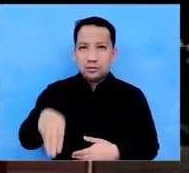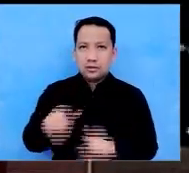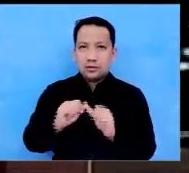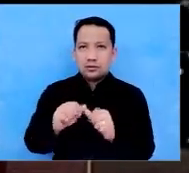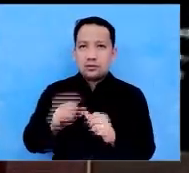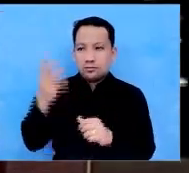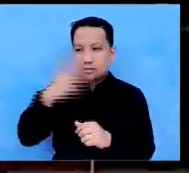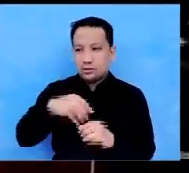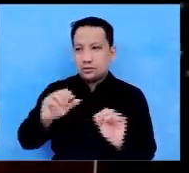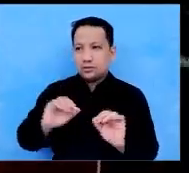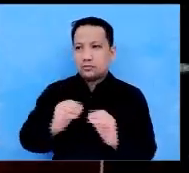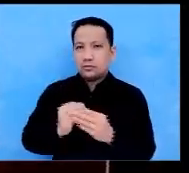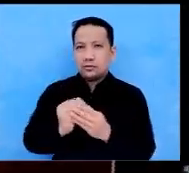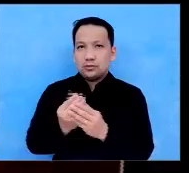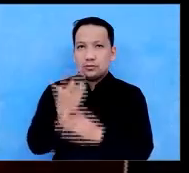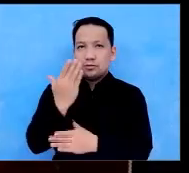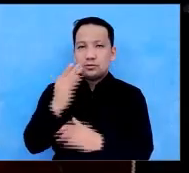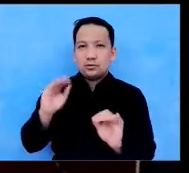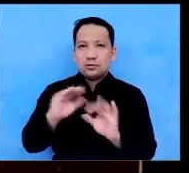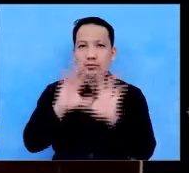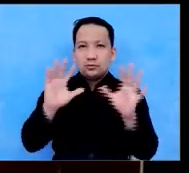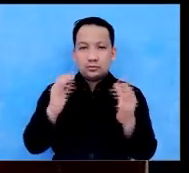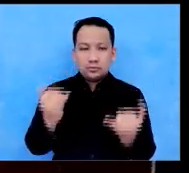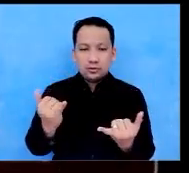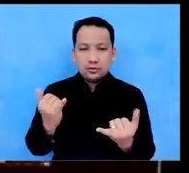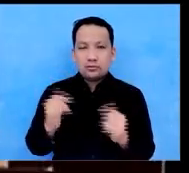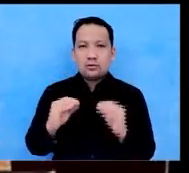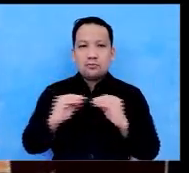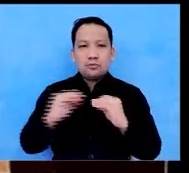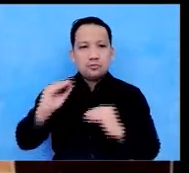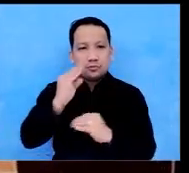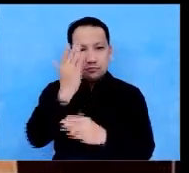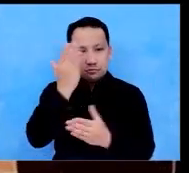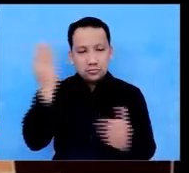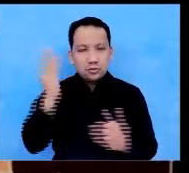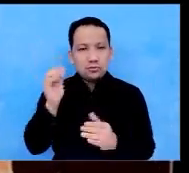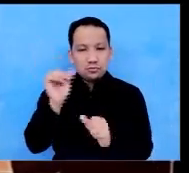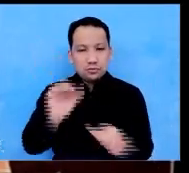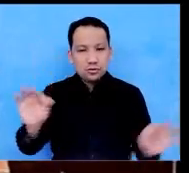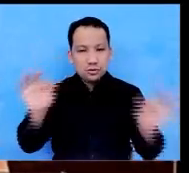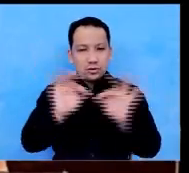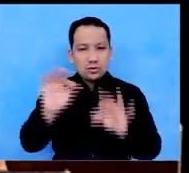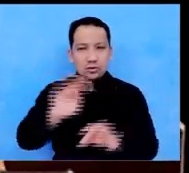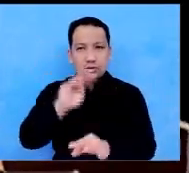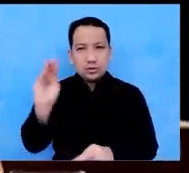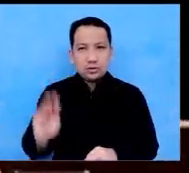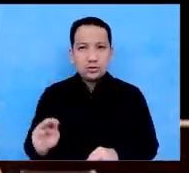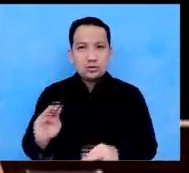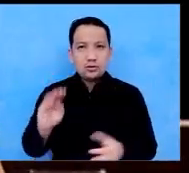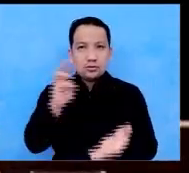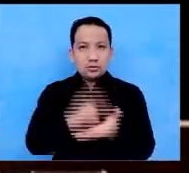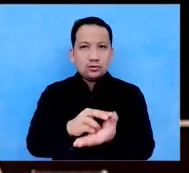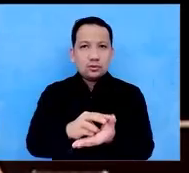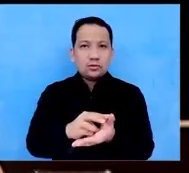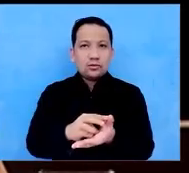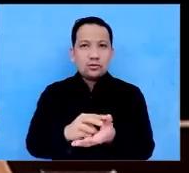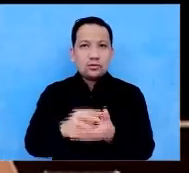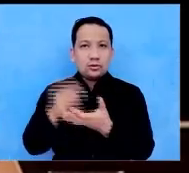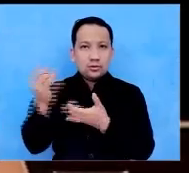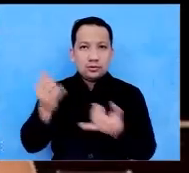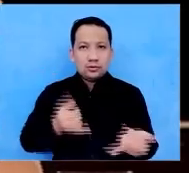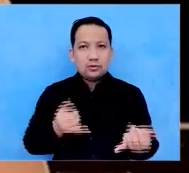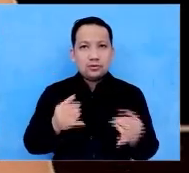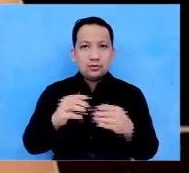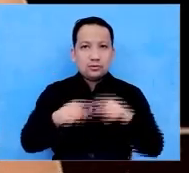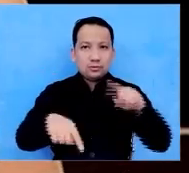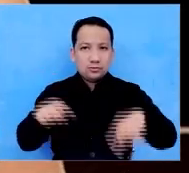city. This is a time to remind ourselves that Manila is a city of immigrants,